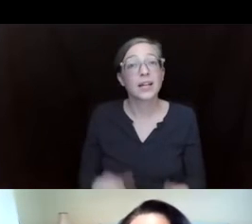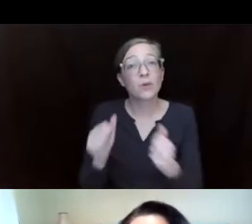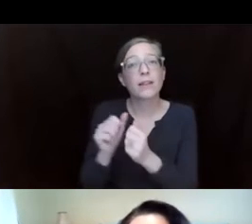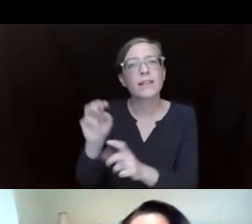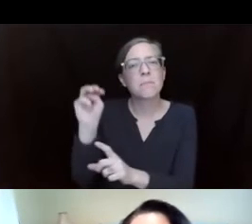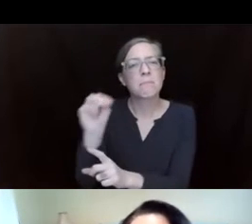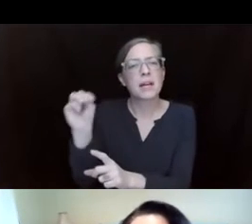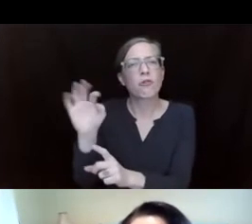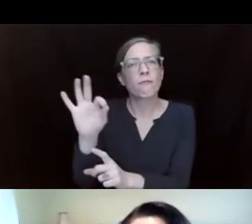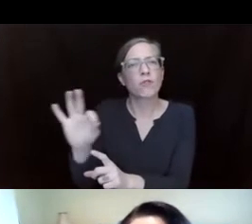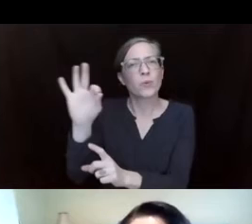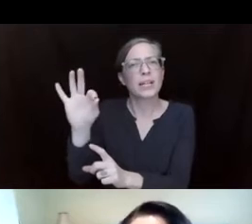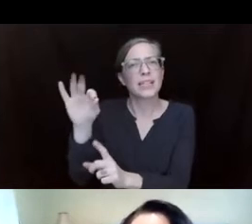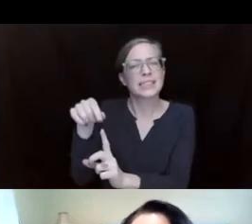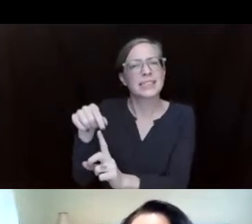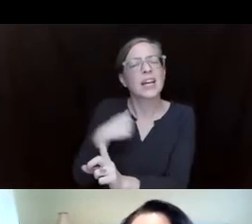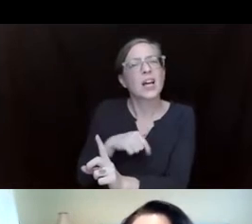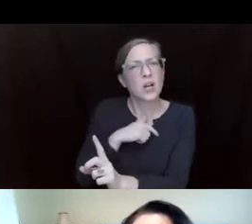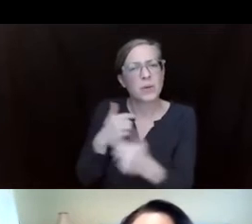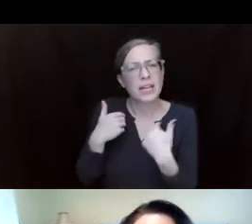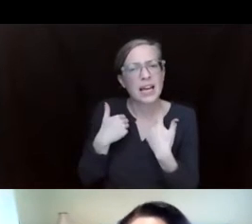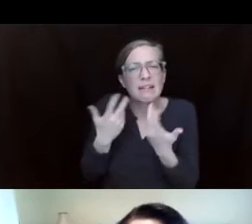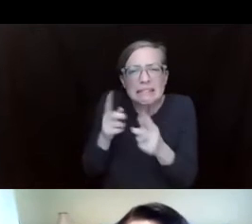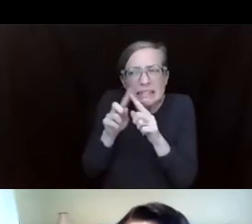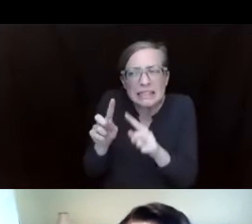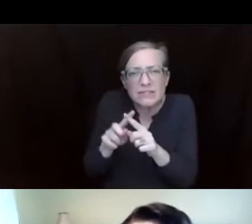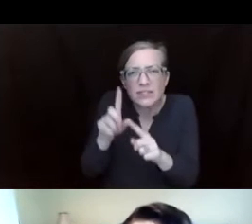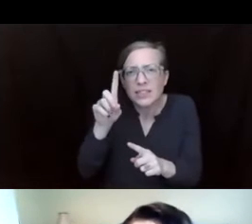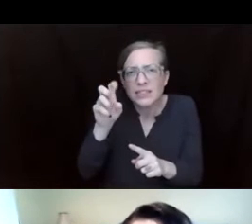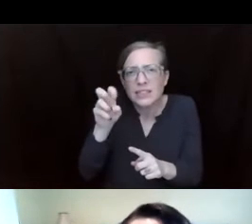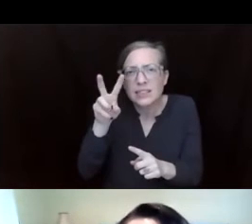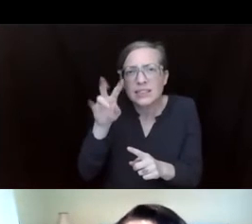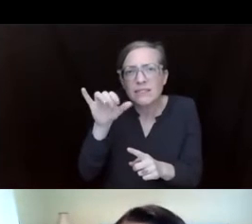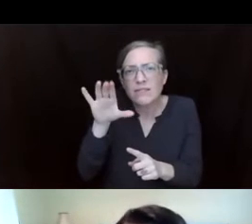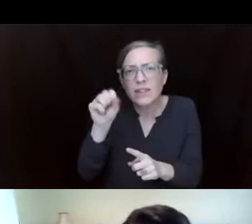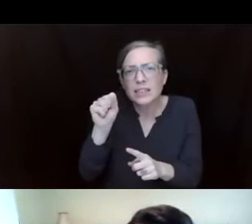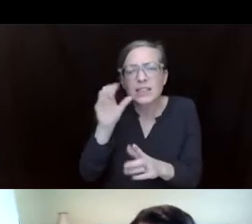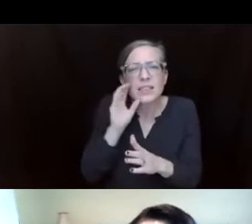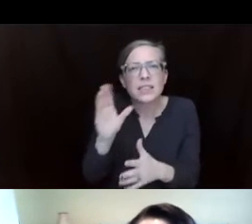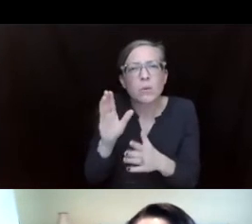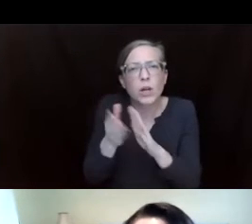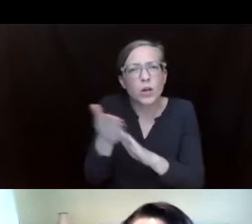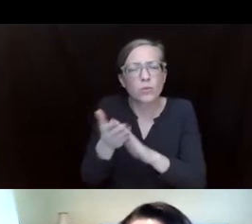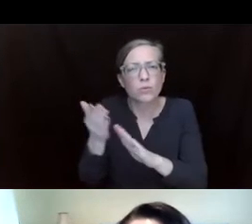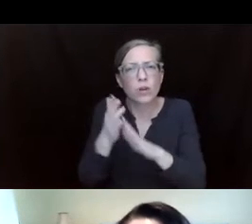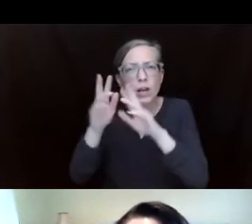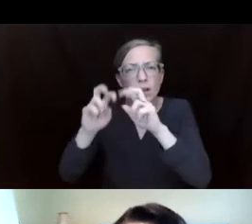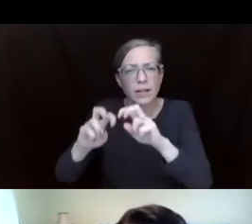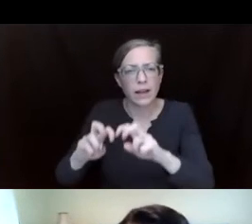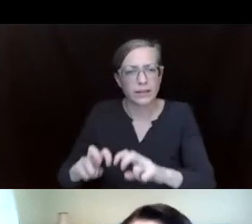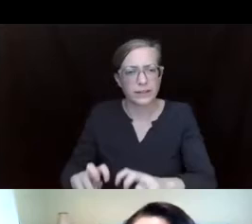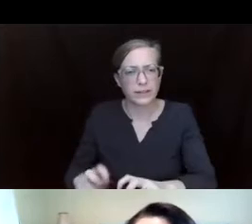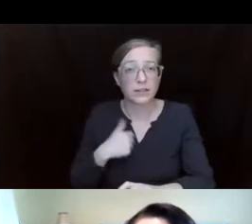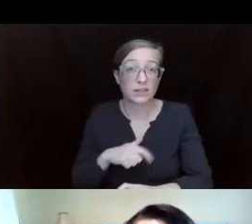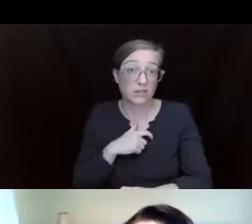the potential of have devices that are gonna give us the result of an analysis in a very short time. Devices that are